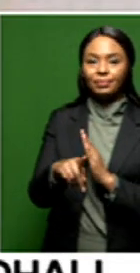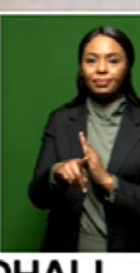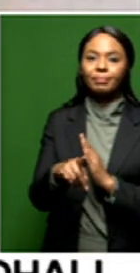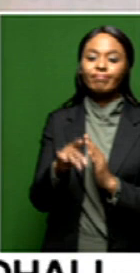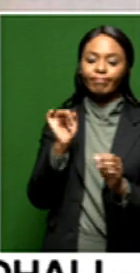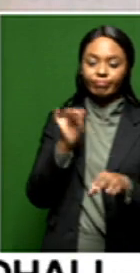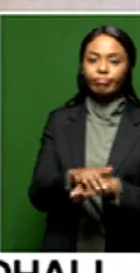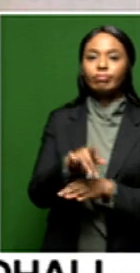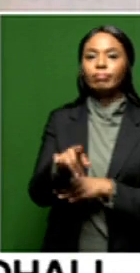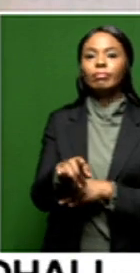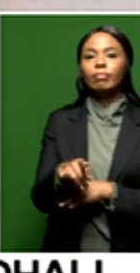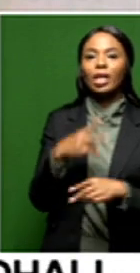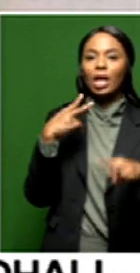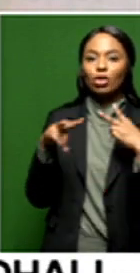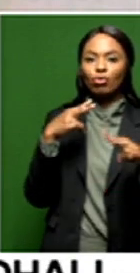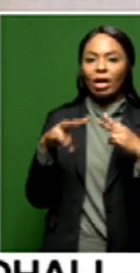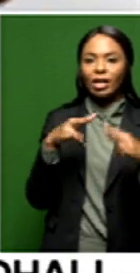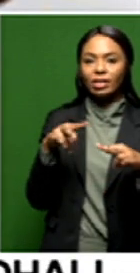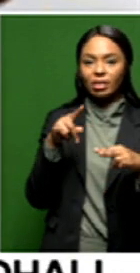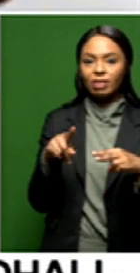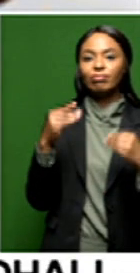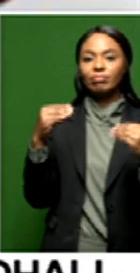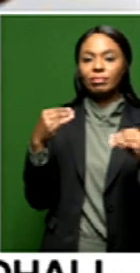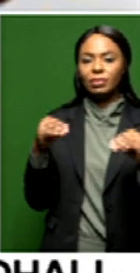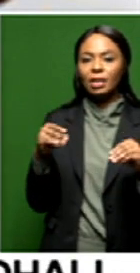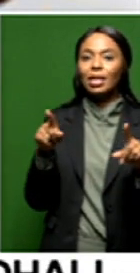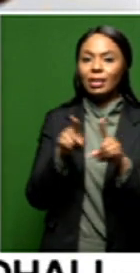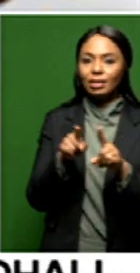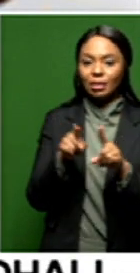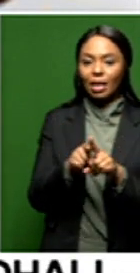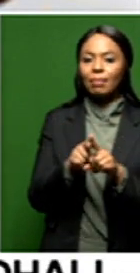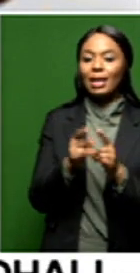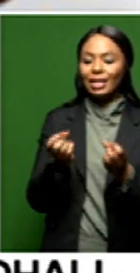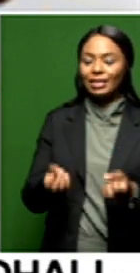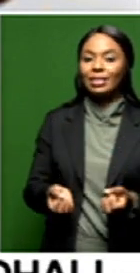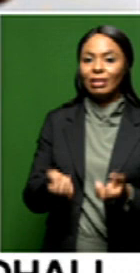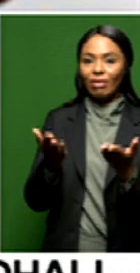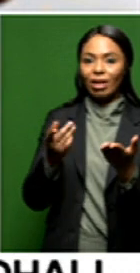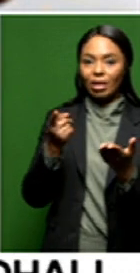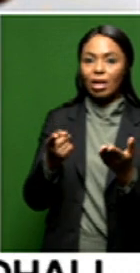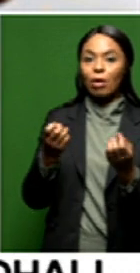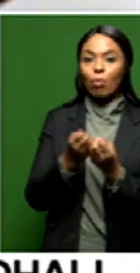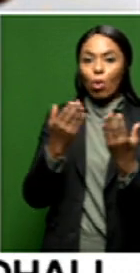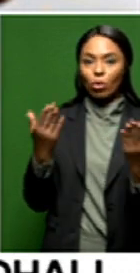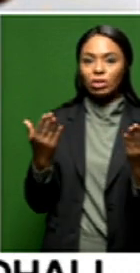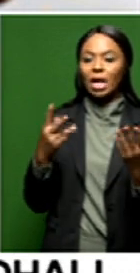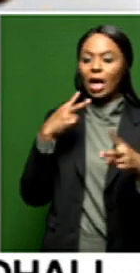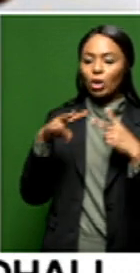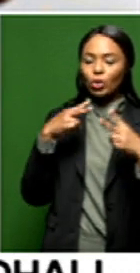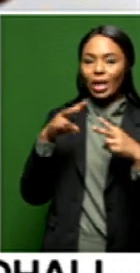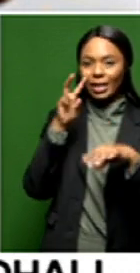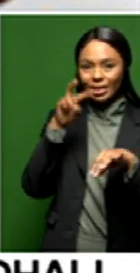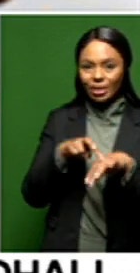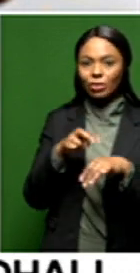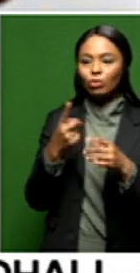biggest disruptor around the whole industry has been delivery, Yes. which has made a lot of restaurants have to jump into